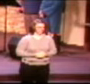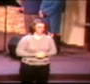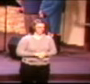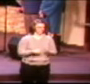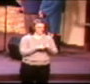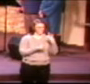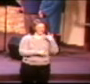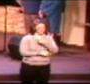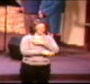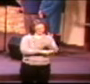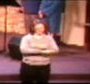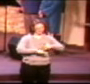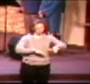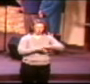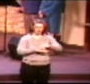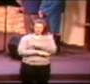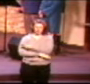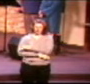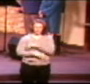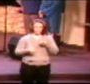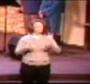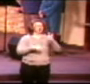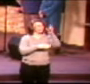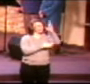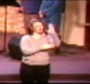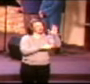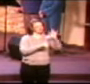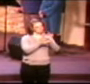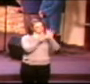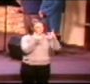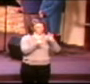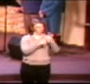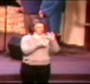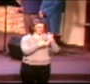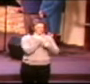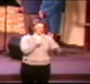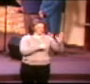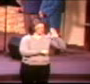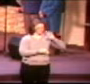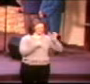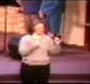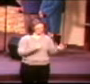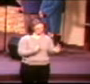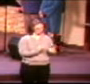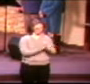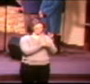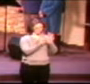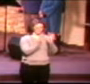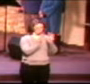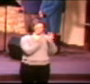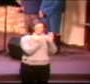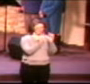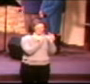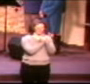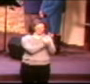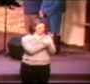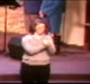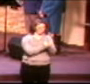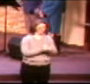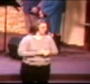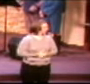you, may God's light from both of your paths now burn brightly together.